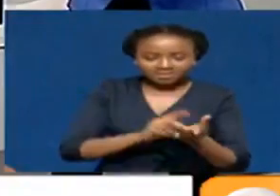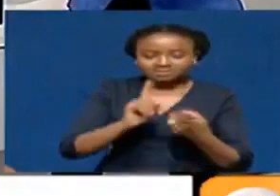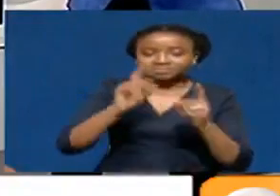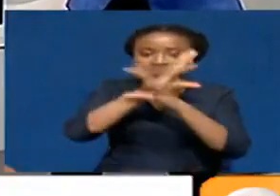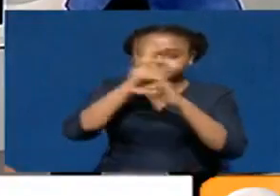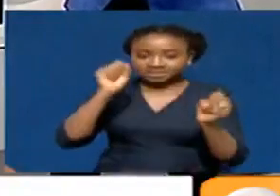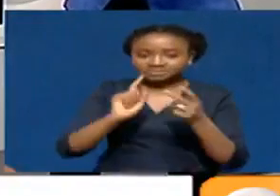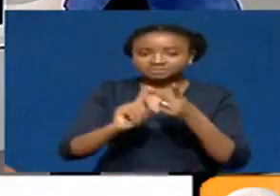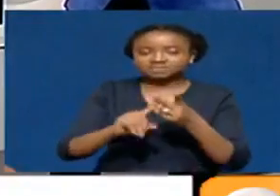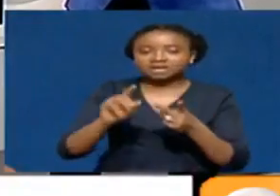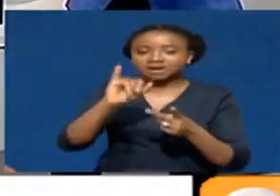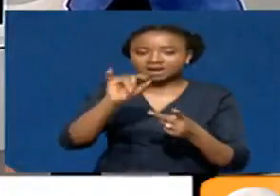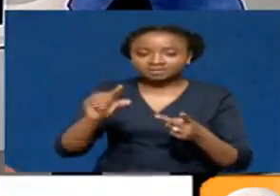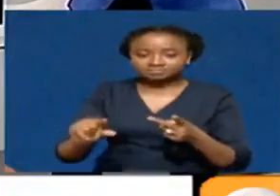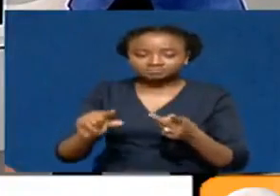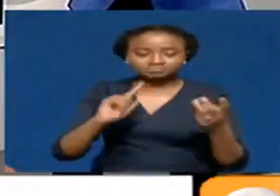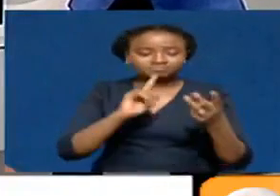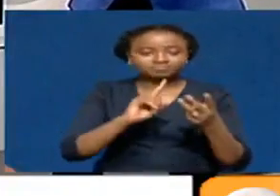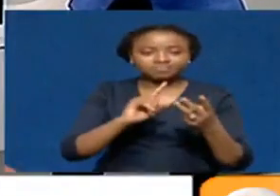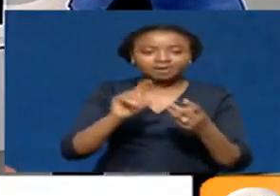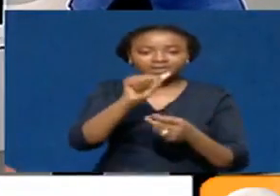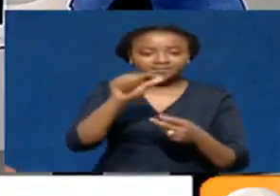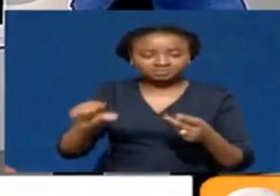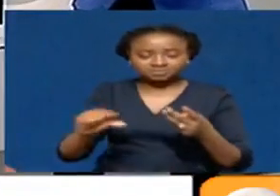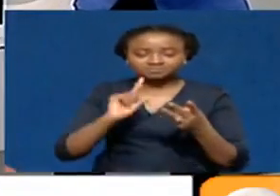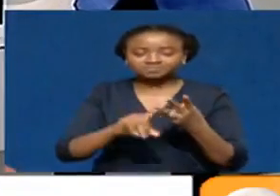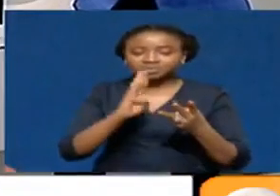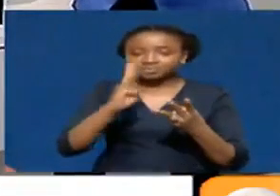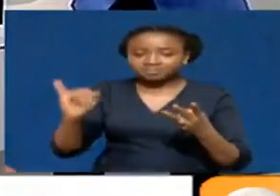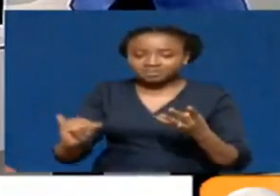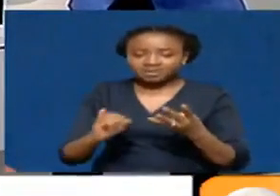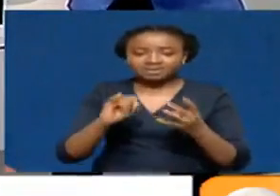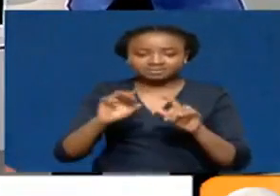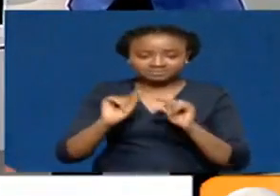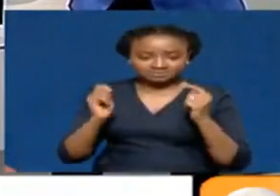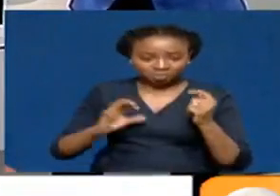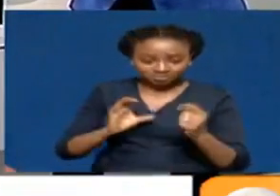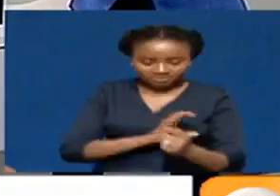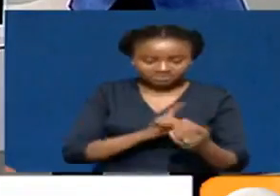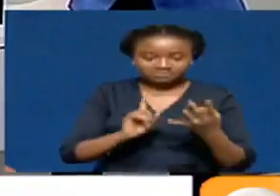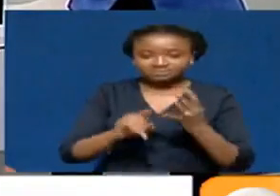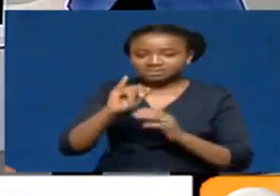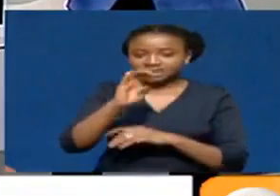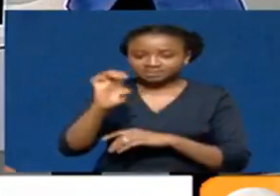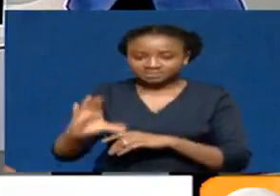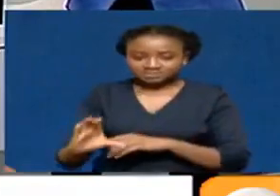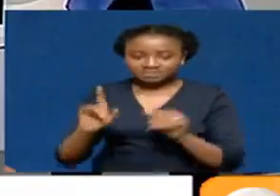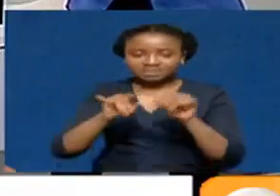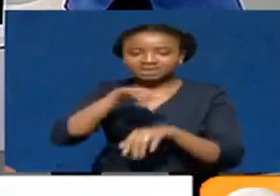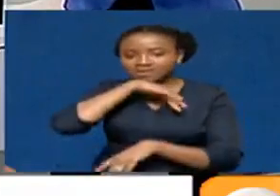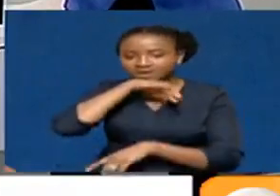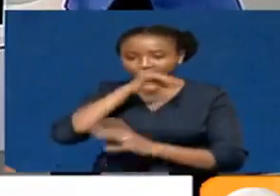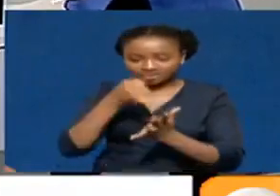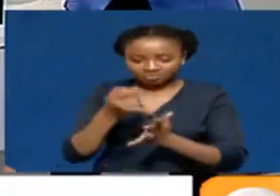IEBC, ODM leader Raila Odinga, and the BBI Secretariat. Now, they will also be considering the prayers that were made by the